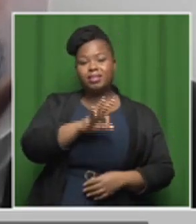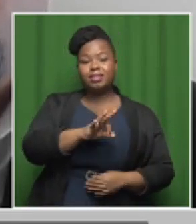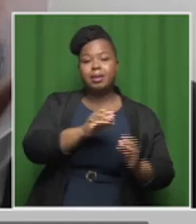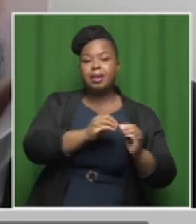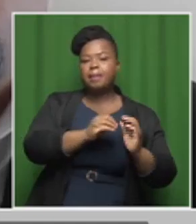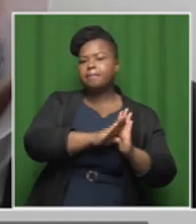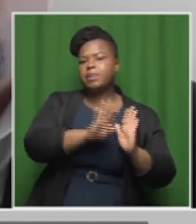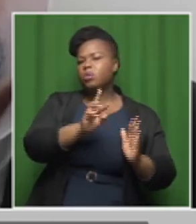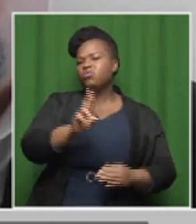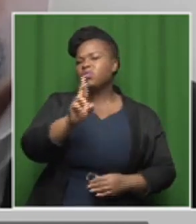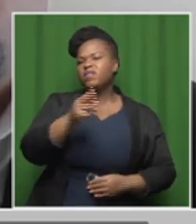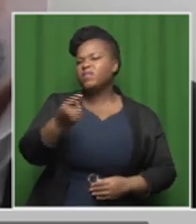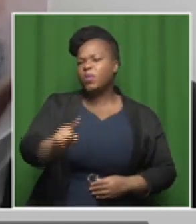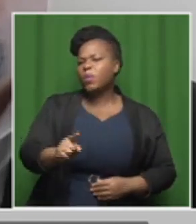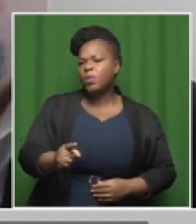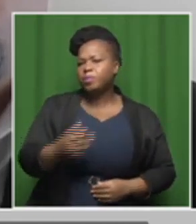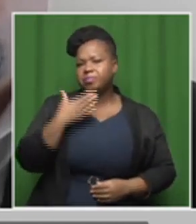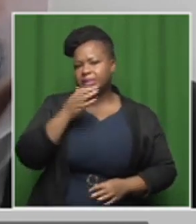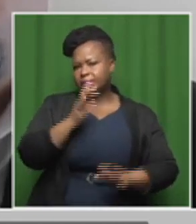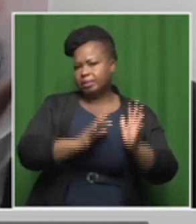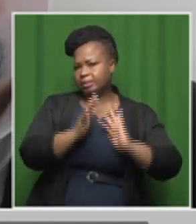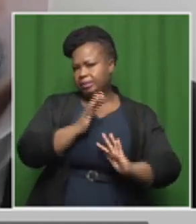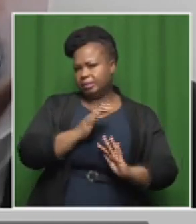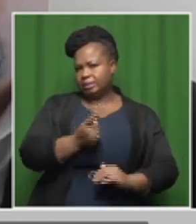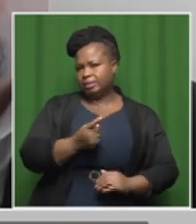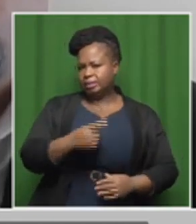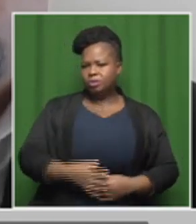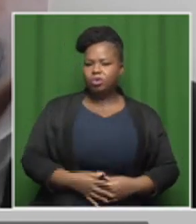So this obviously picking up the